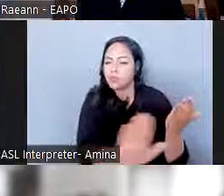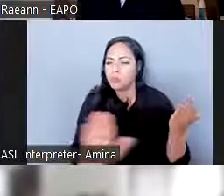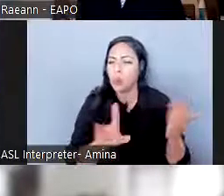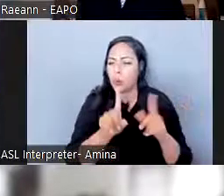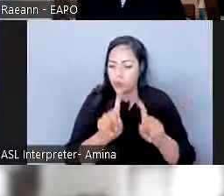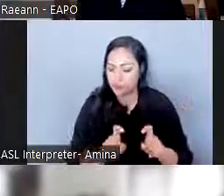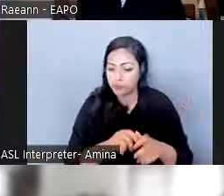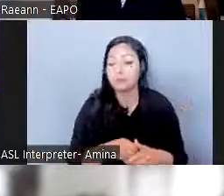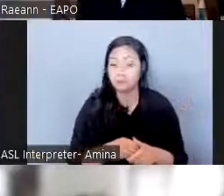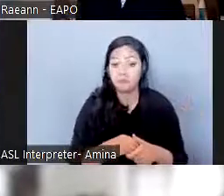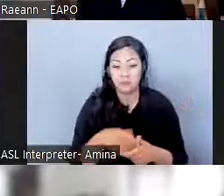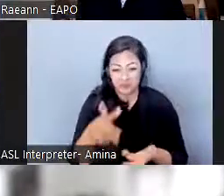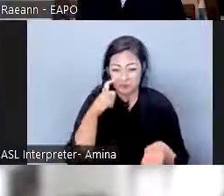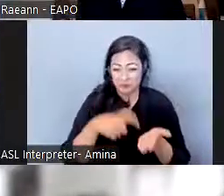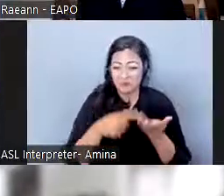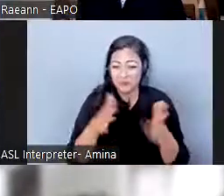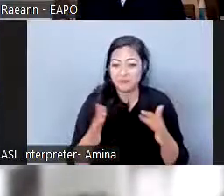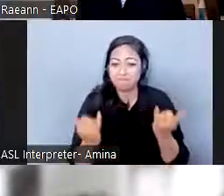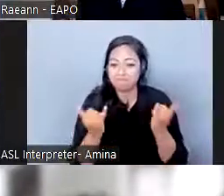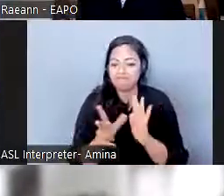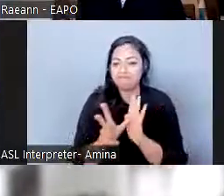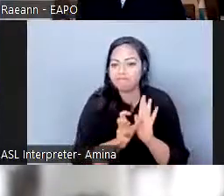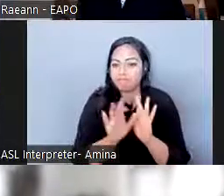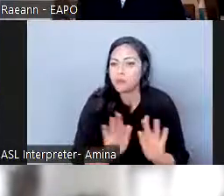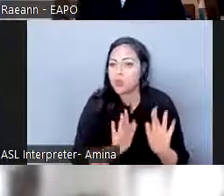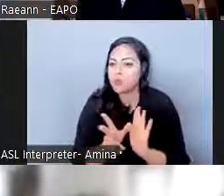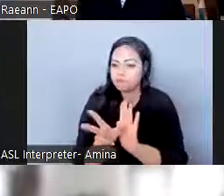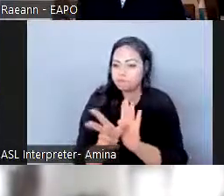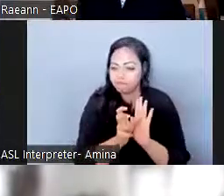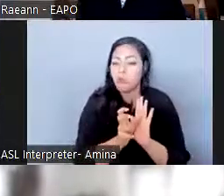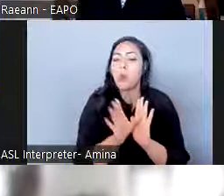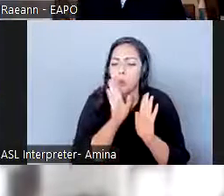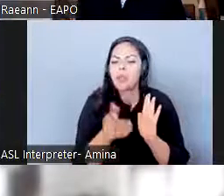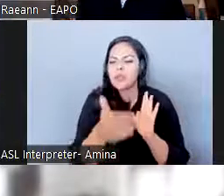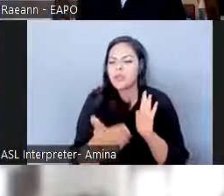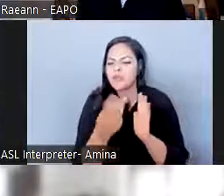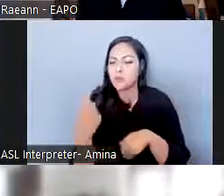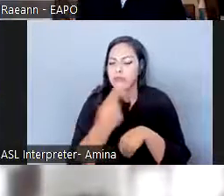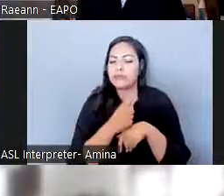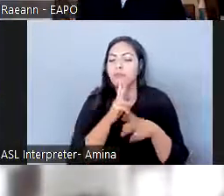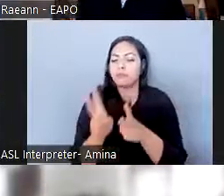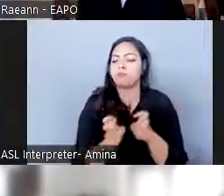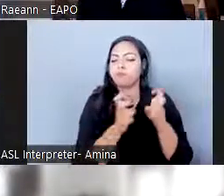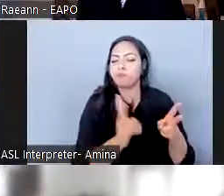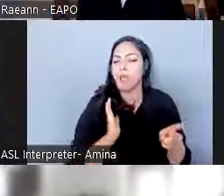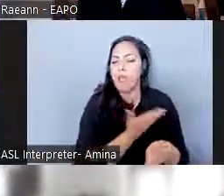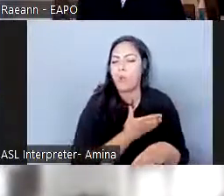our website within the next couple of days for people to view after. It's under archived